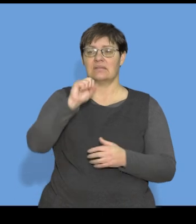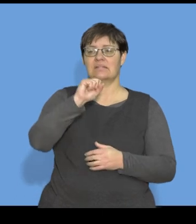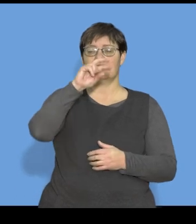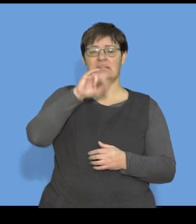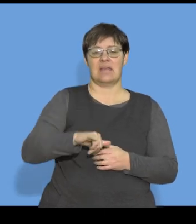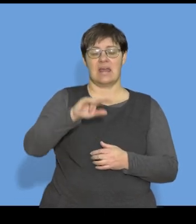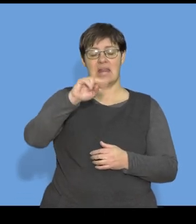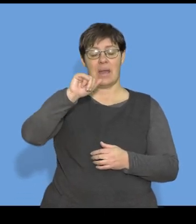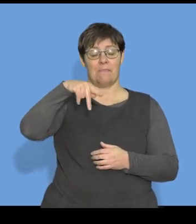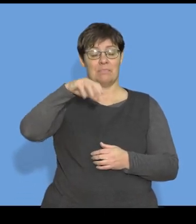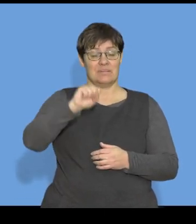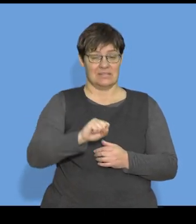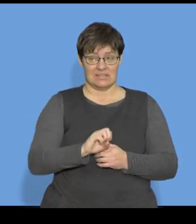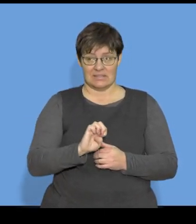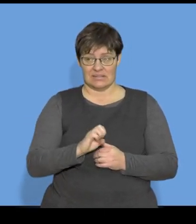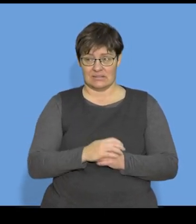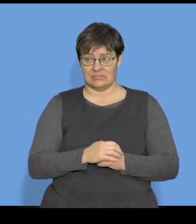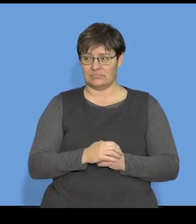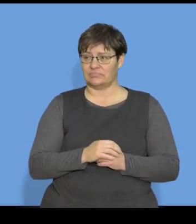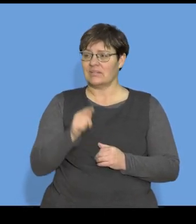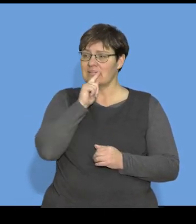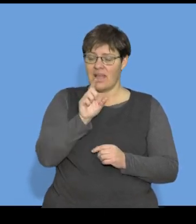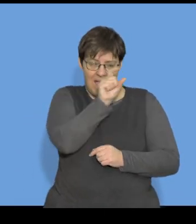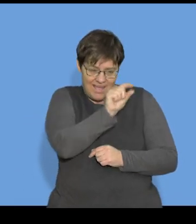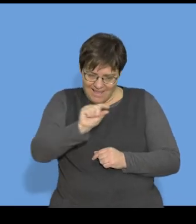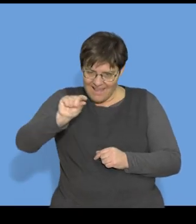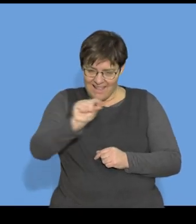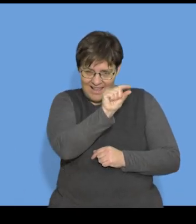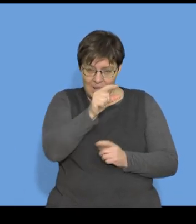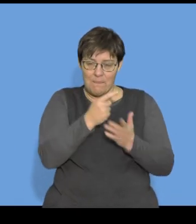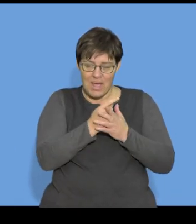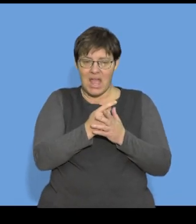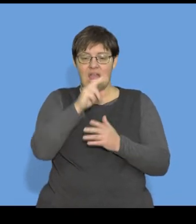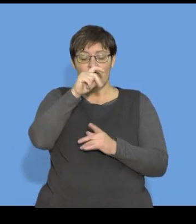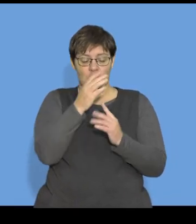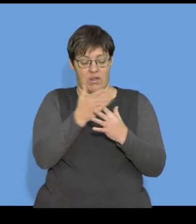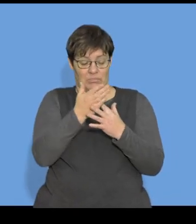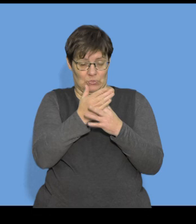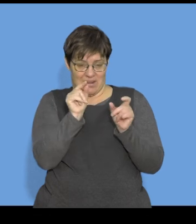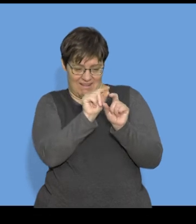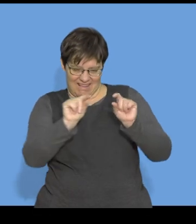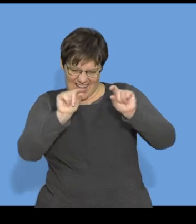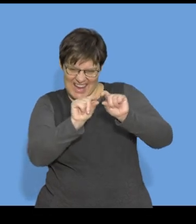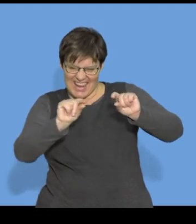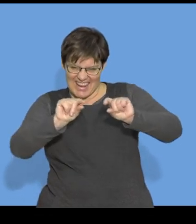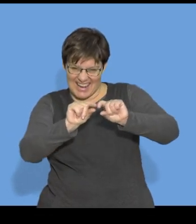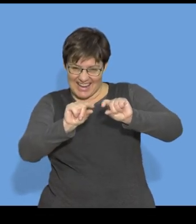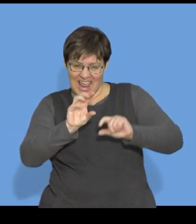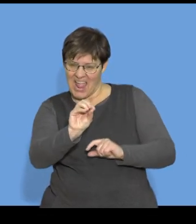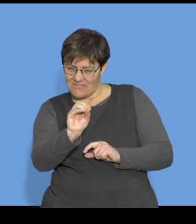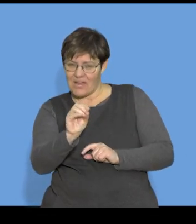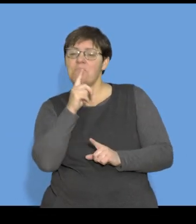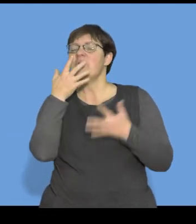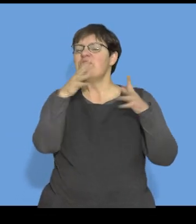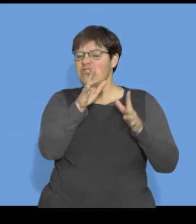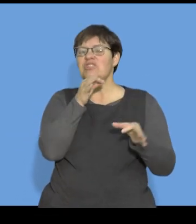The synapse. That is the part, the space here between the neurons. It's that point,